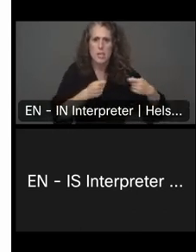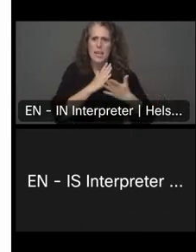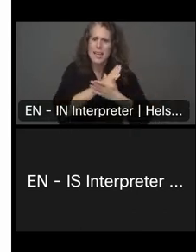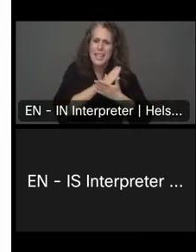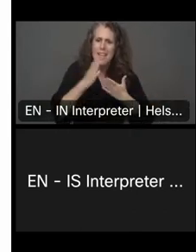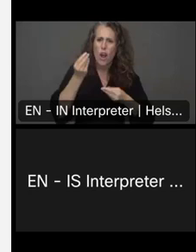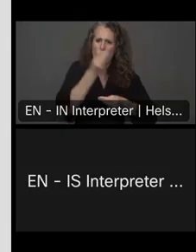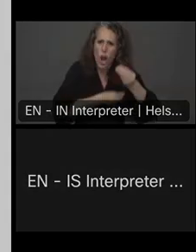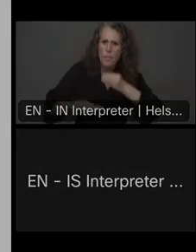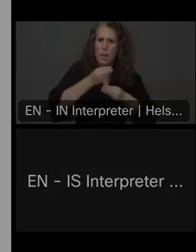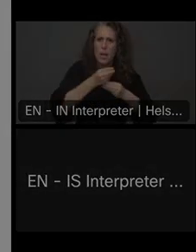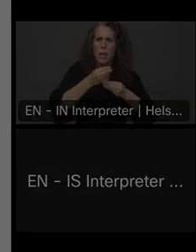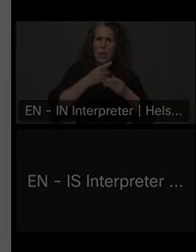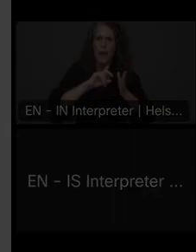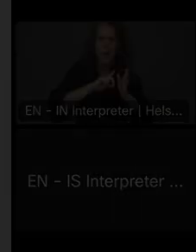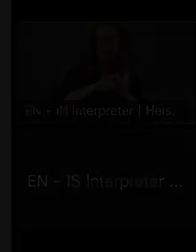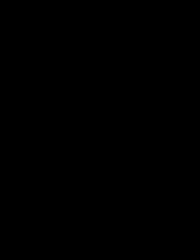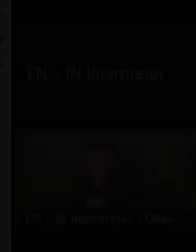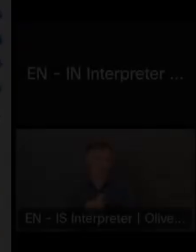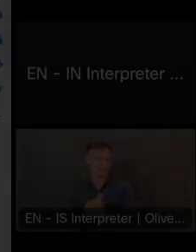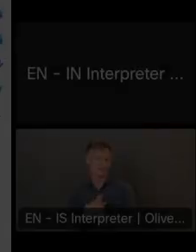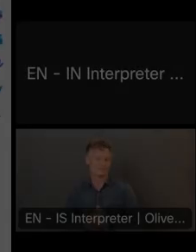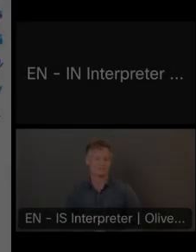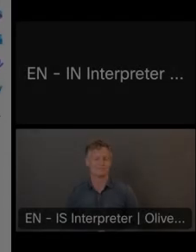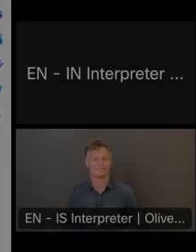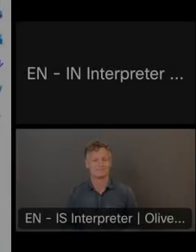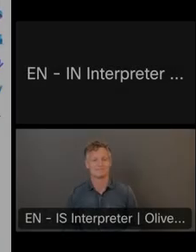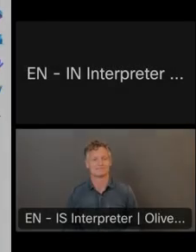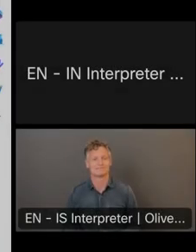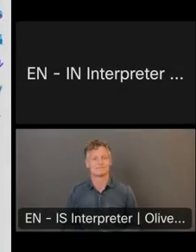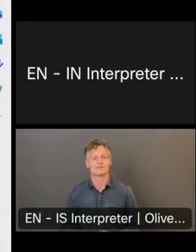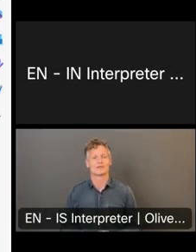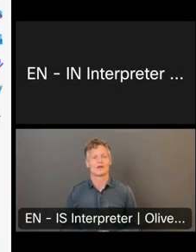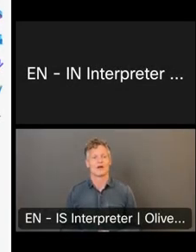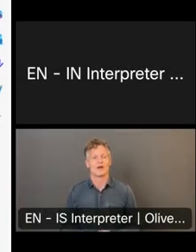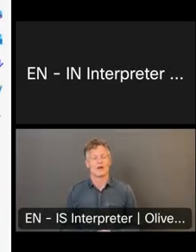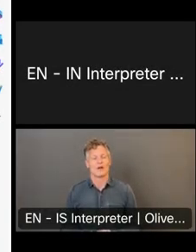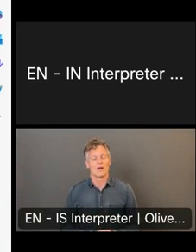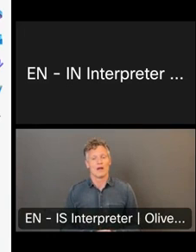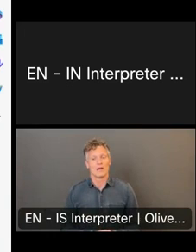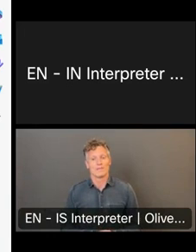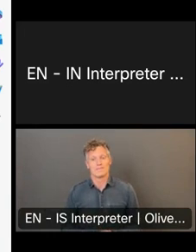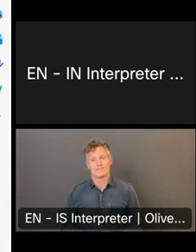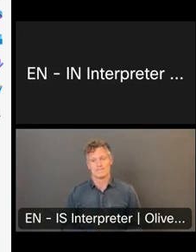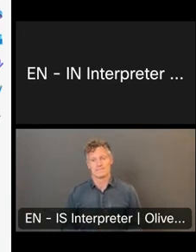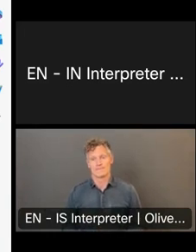Expressivity Across the Ages. I'm going to be taking us all on a